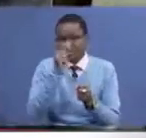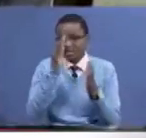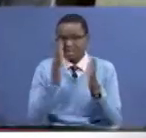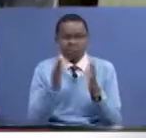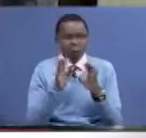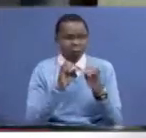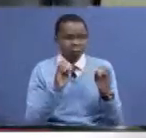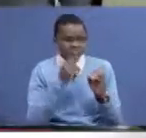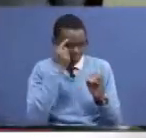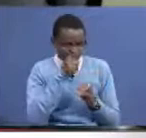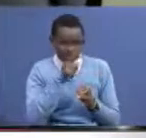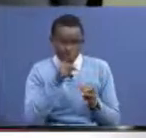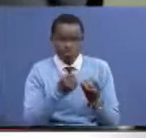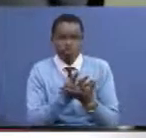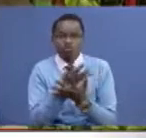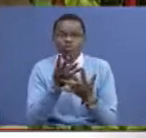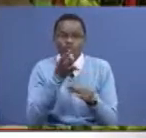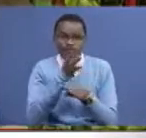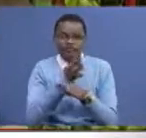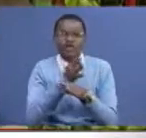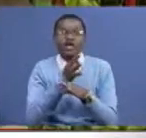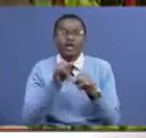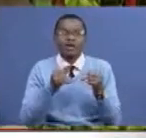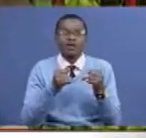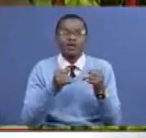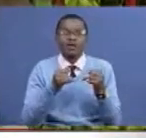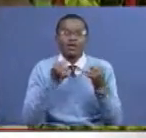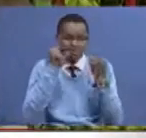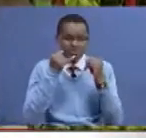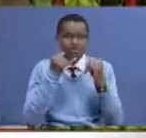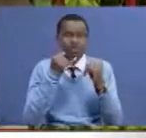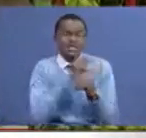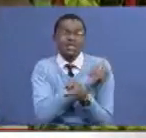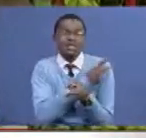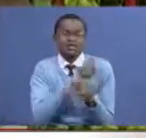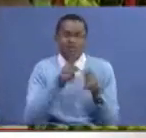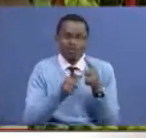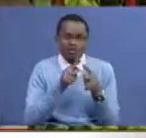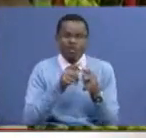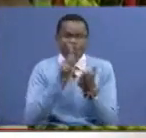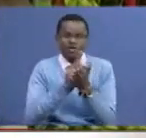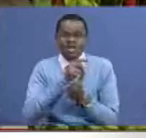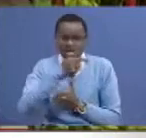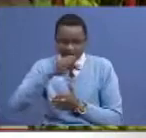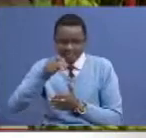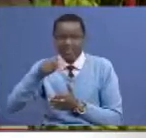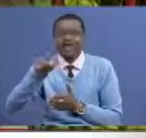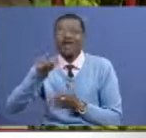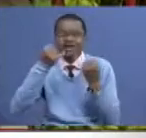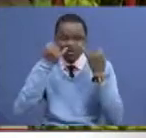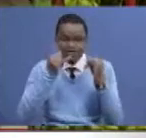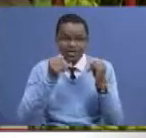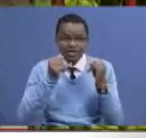will not fall victim to those who spread fake news. You know, information is power, as it says. And when we get the right information from the right